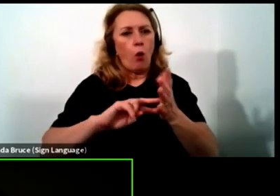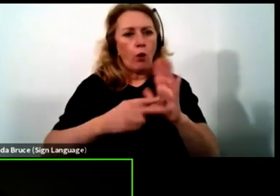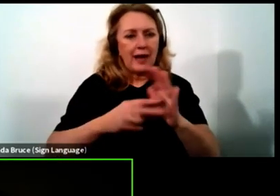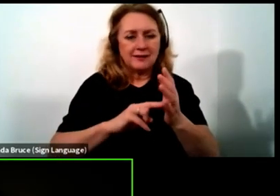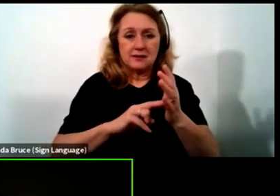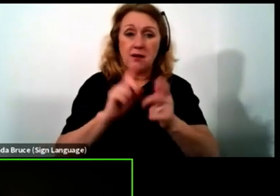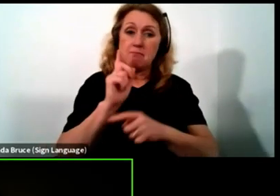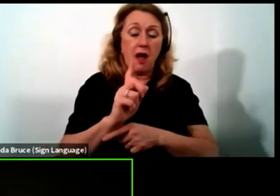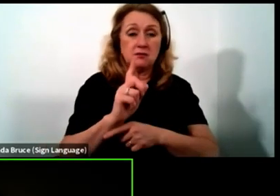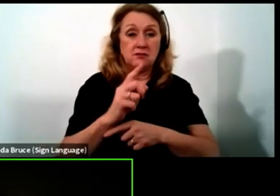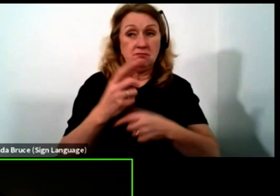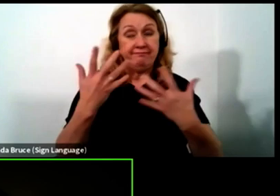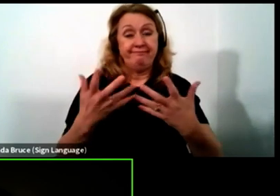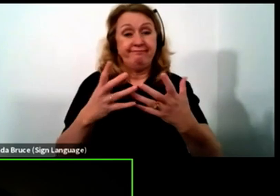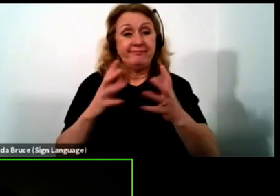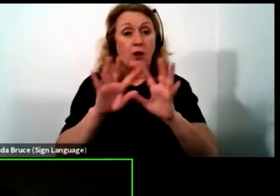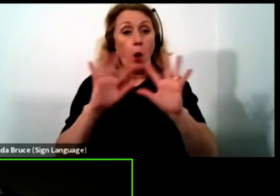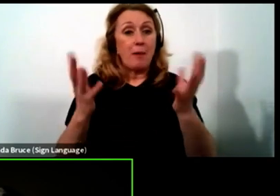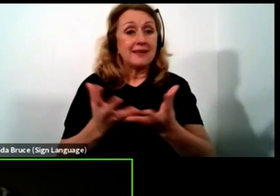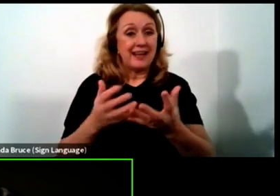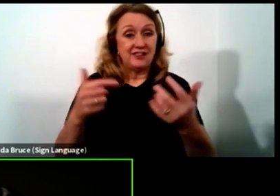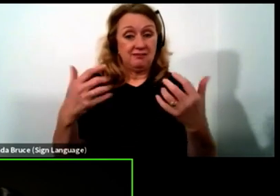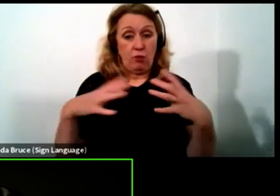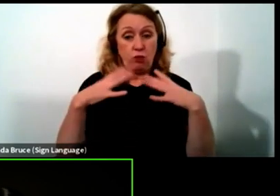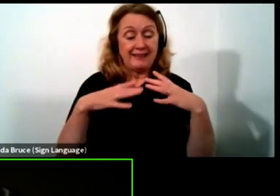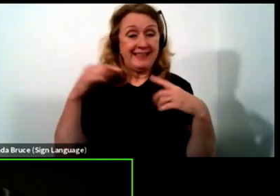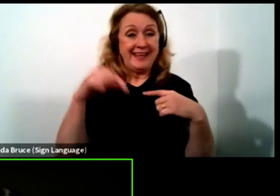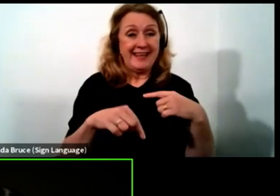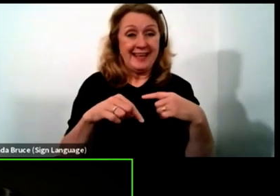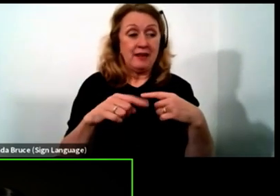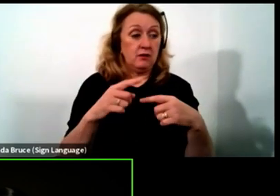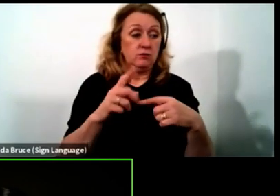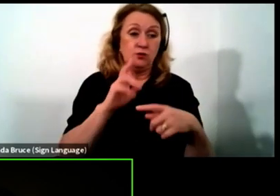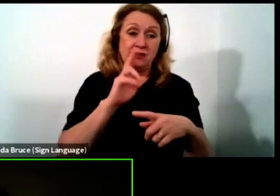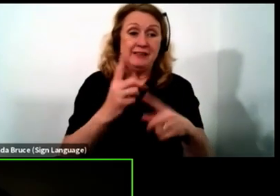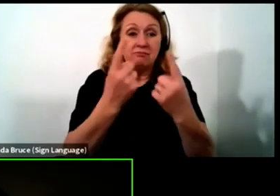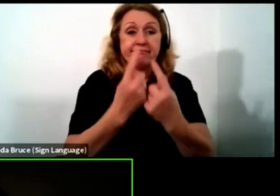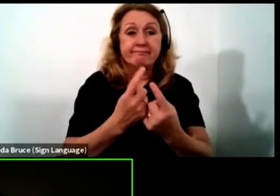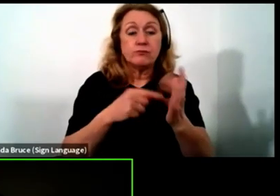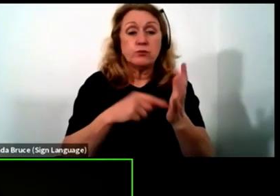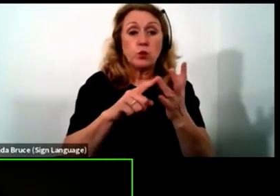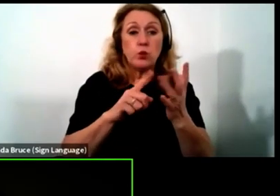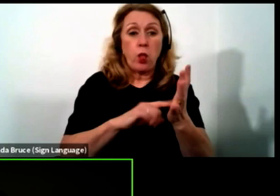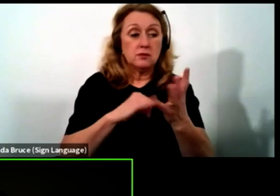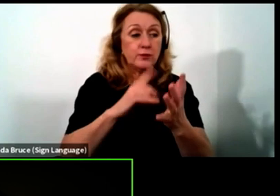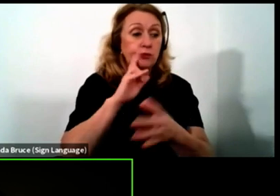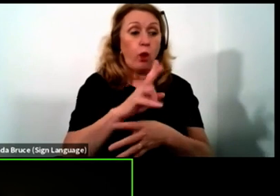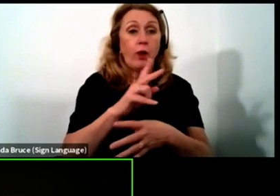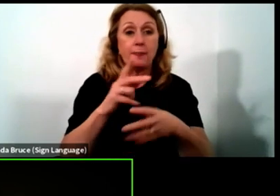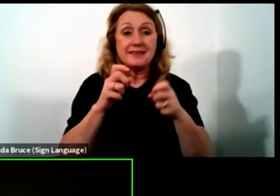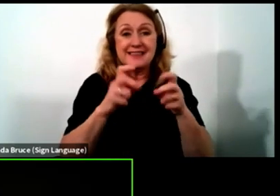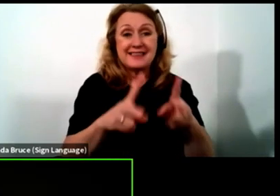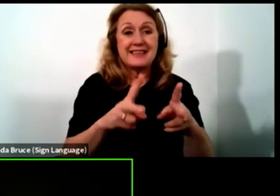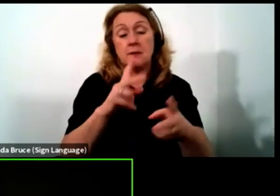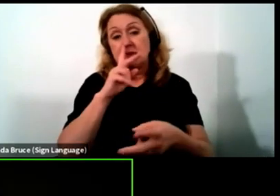But globalization is here. We just need to relook at the tools, relook at the entire system so that it